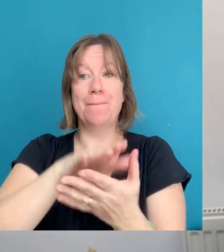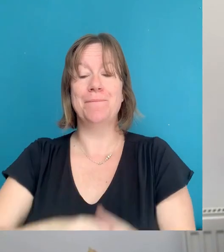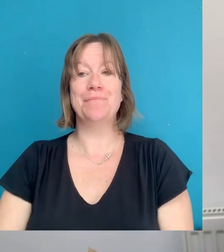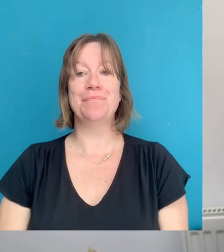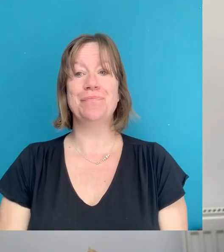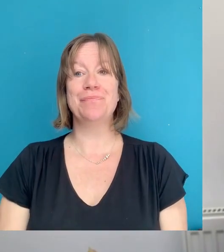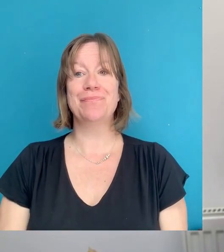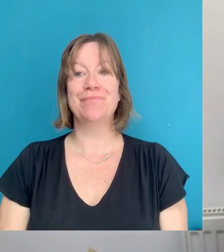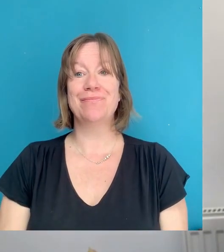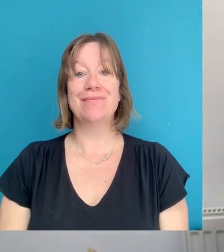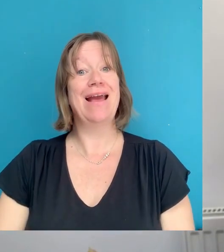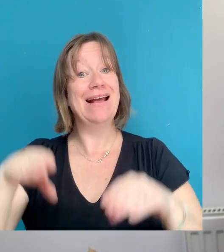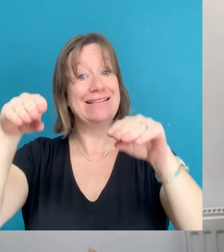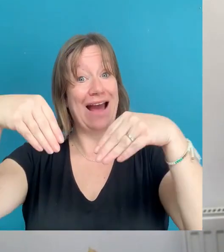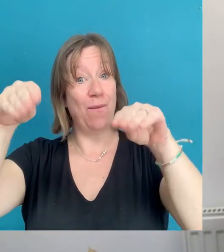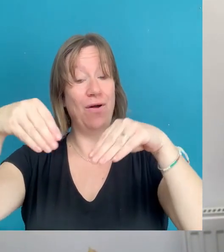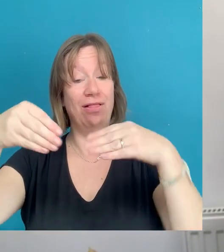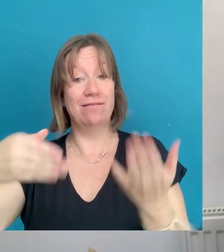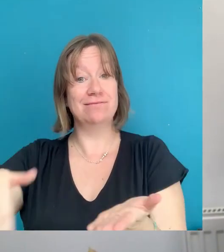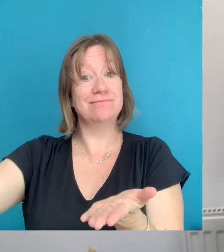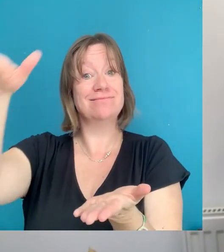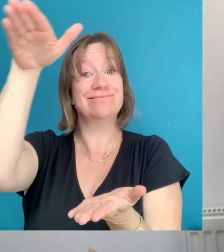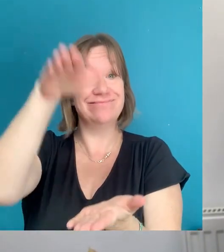stop it from soaking through.